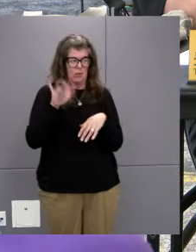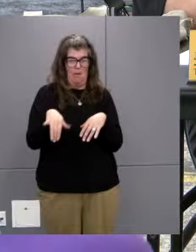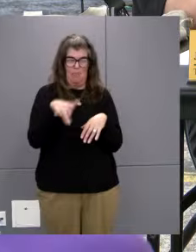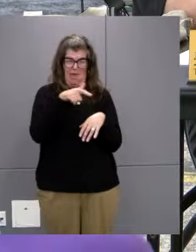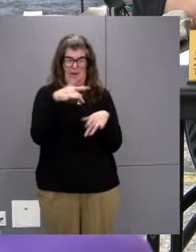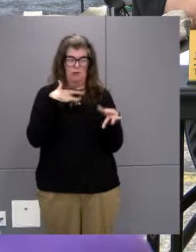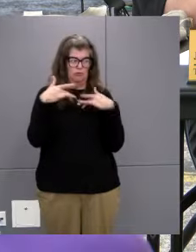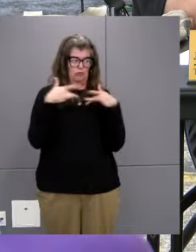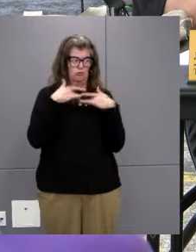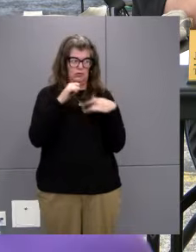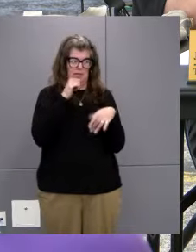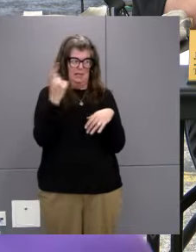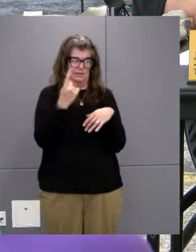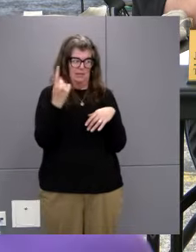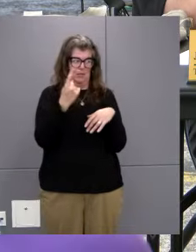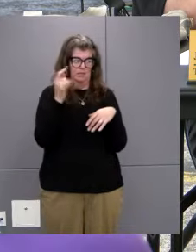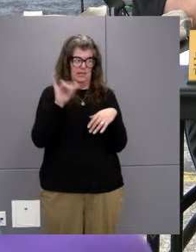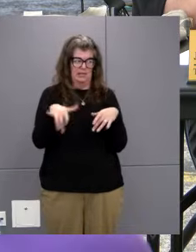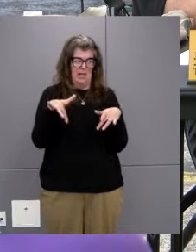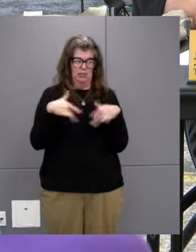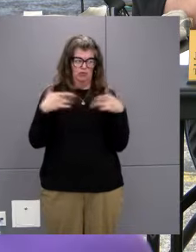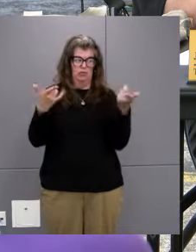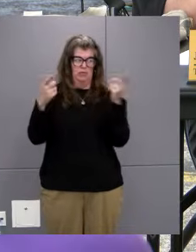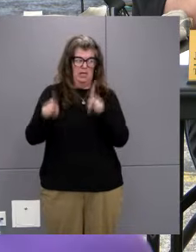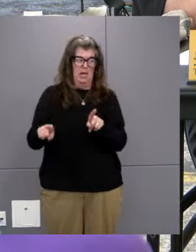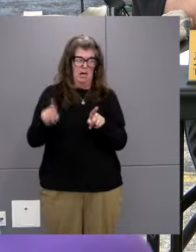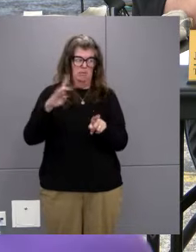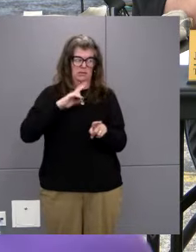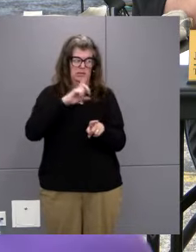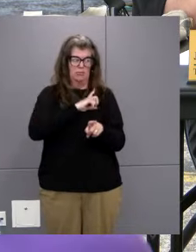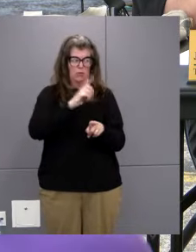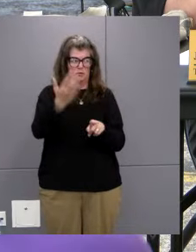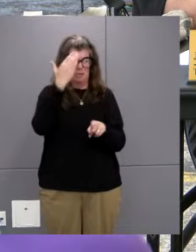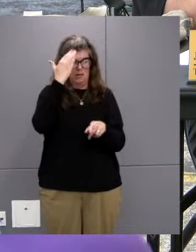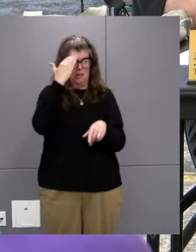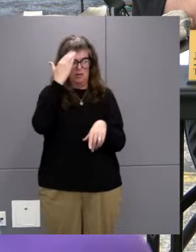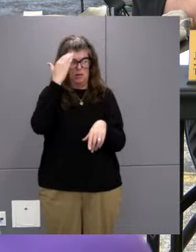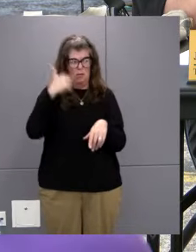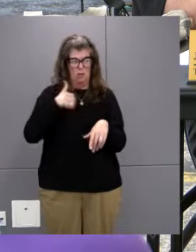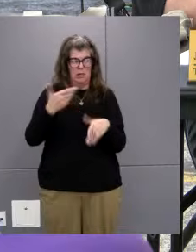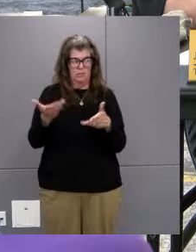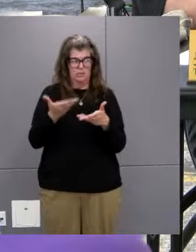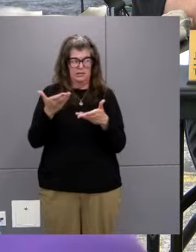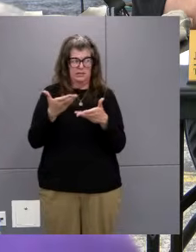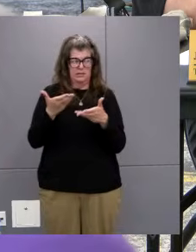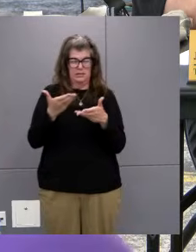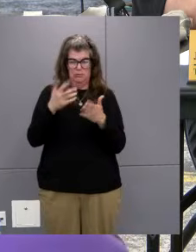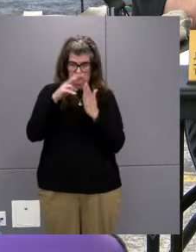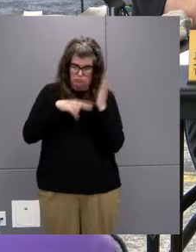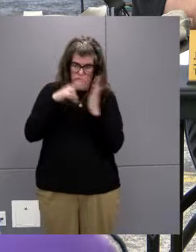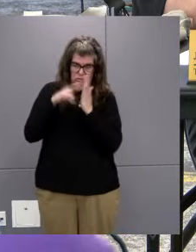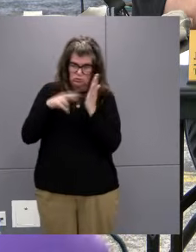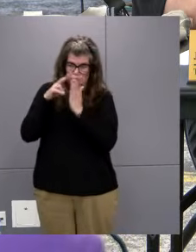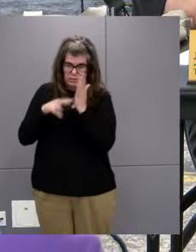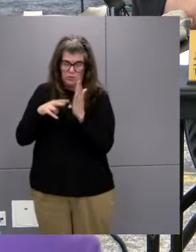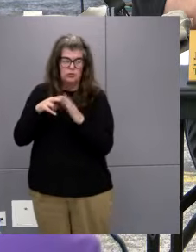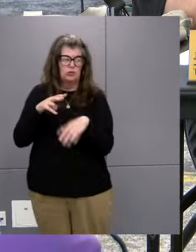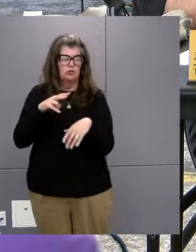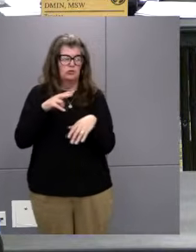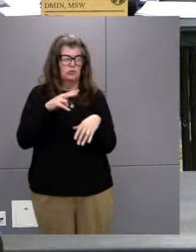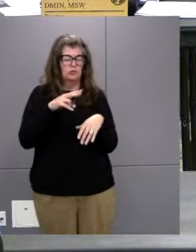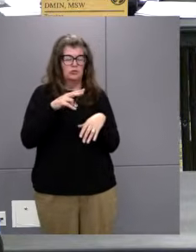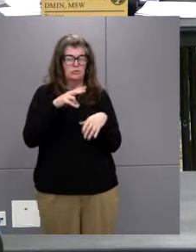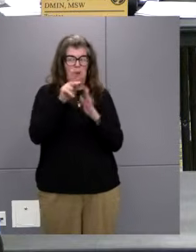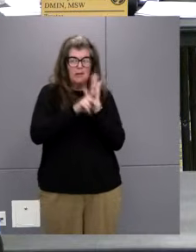concern, it's not something that usually does happen in boards, but I know even when I was doing my research on this policy, the 2/3